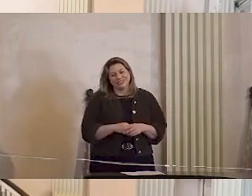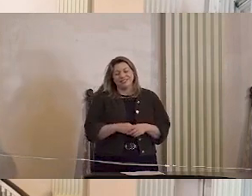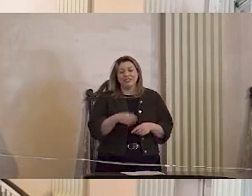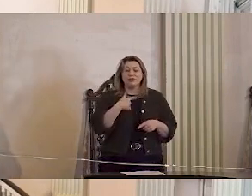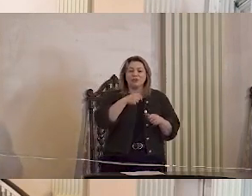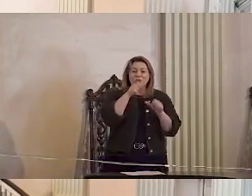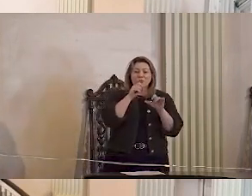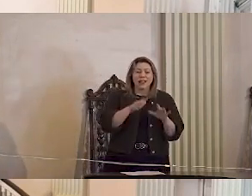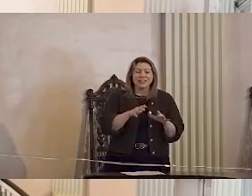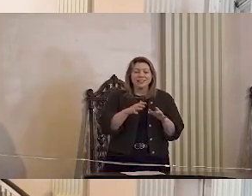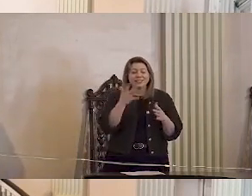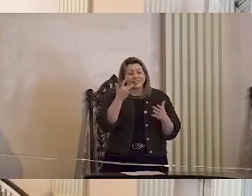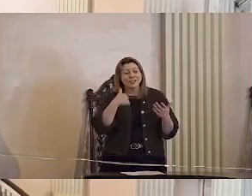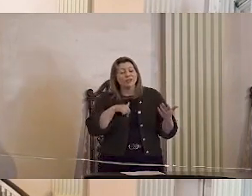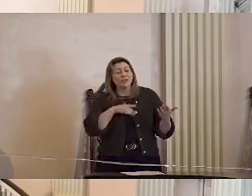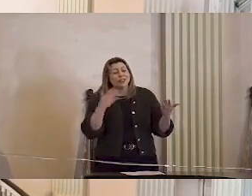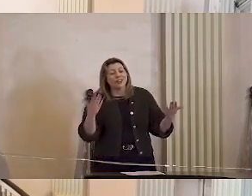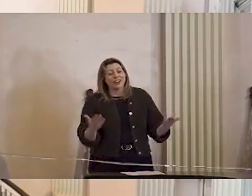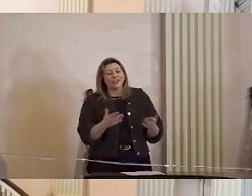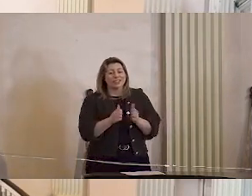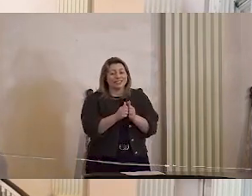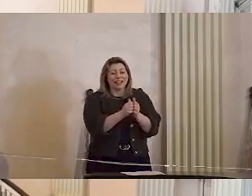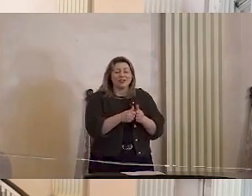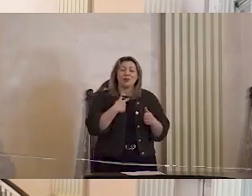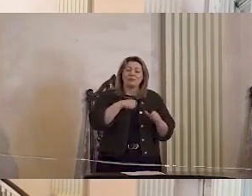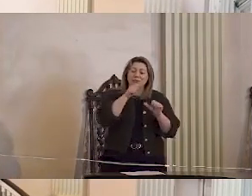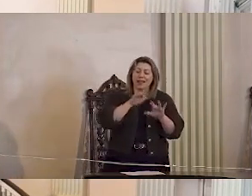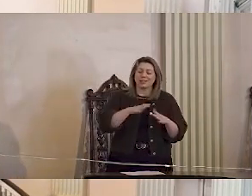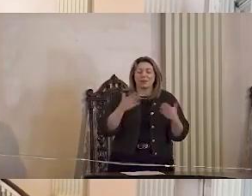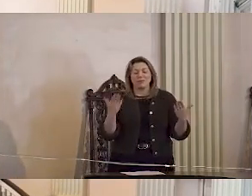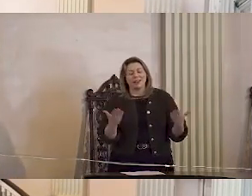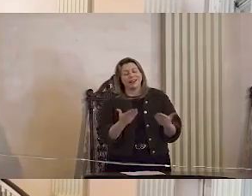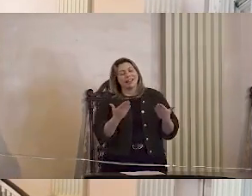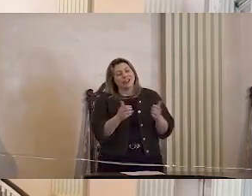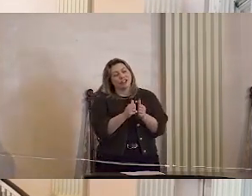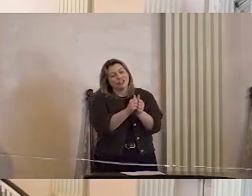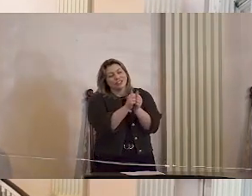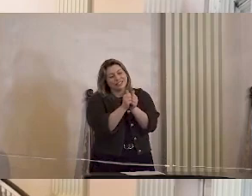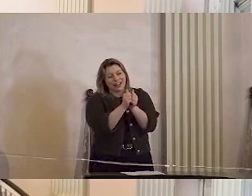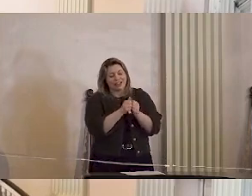blessed by being here. We are blessed by being here together.